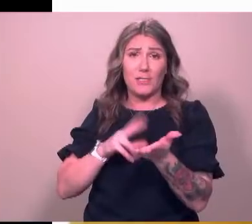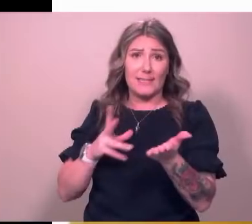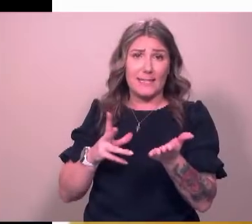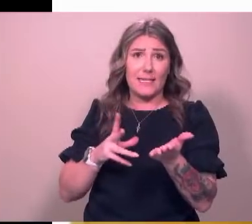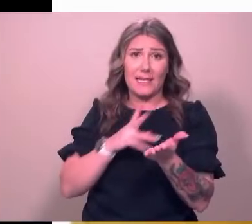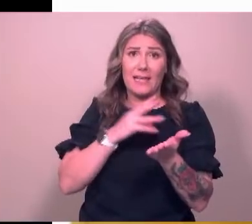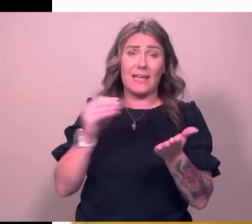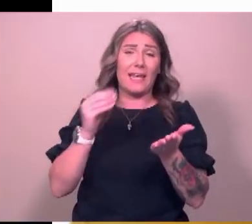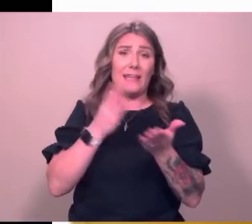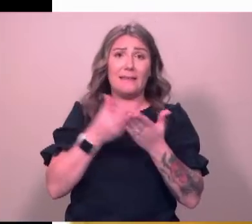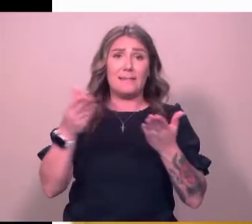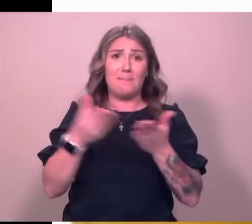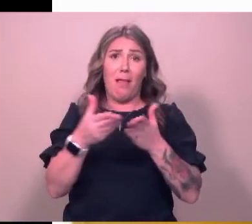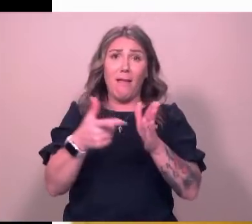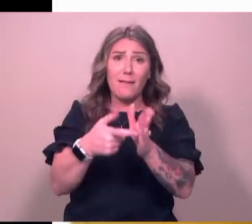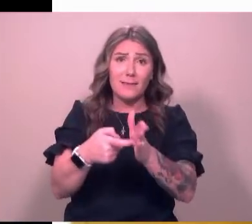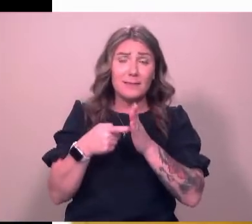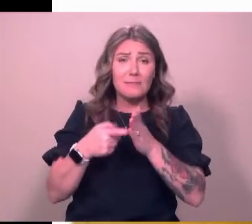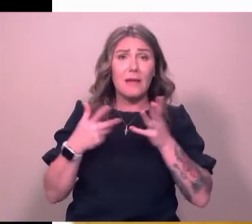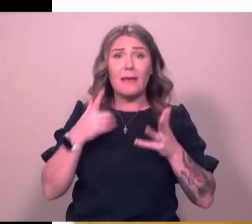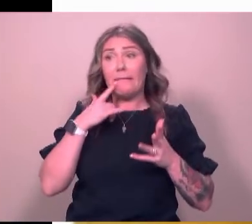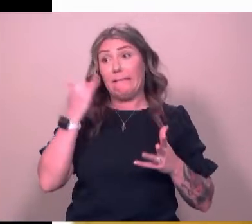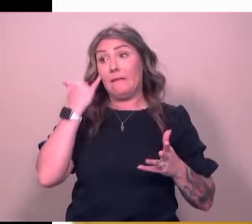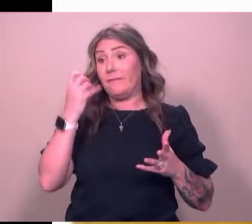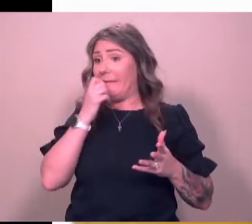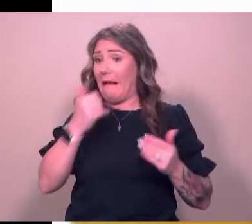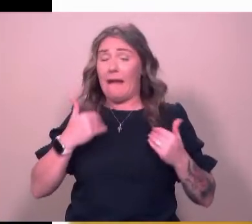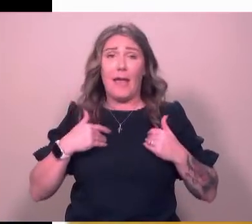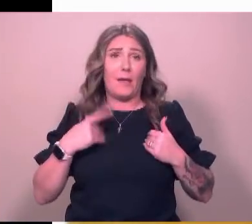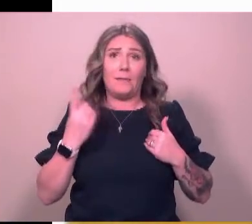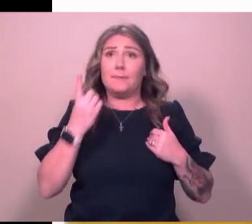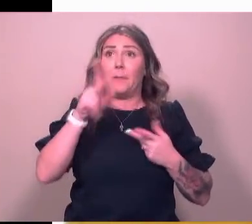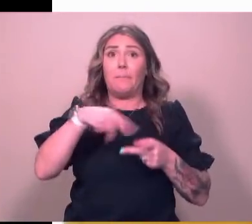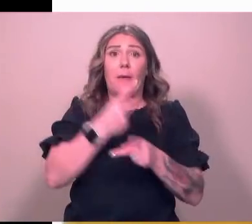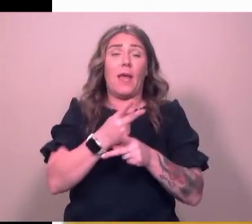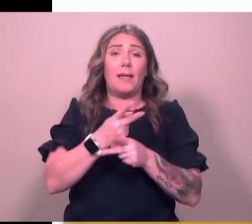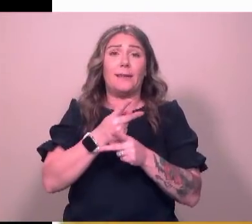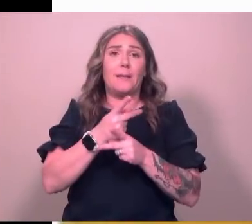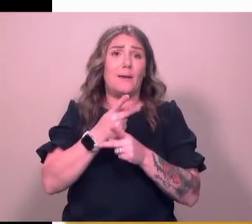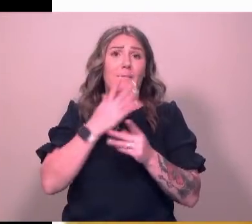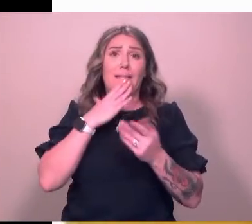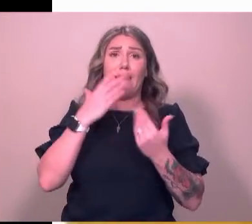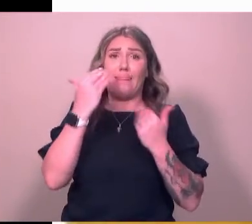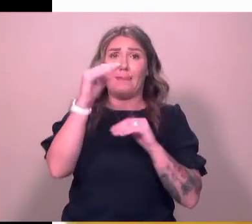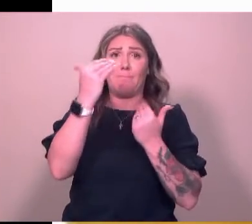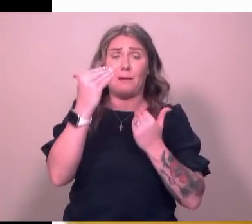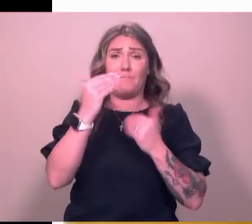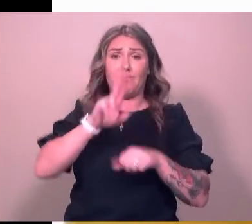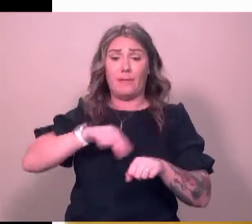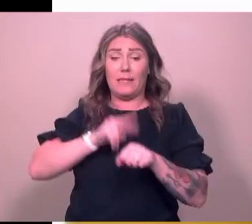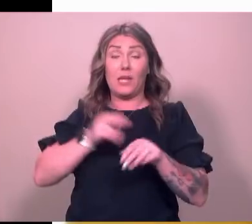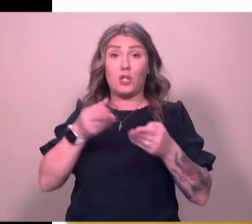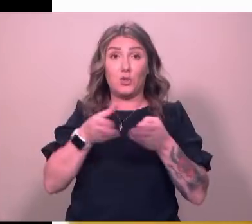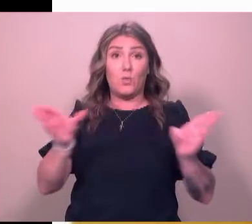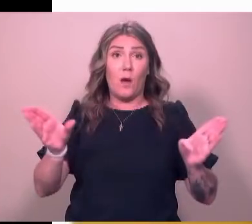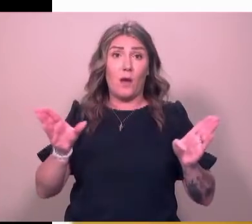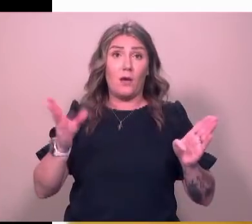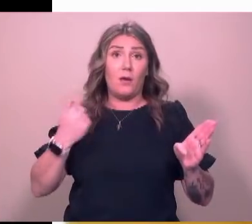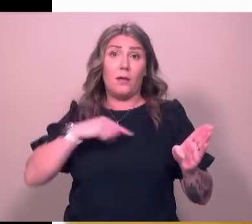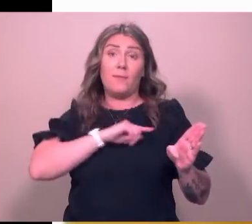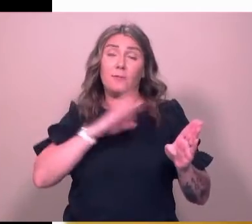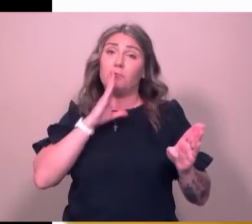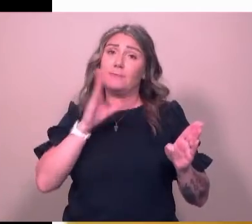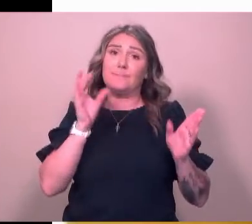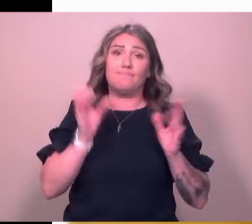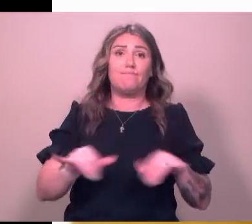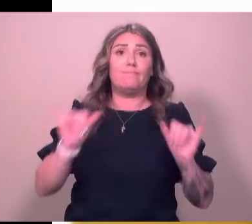and the supply and demand, if they don't have some sort of a cap nationwide, we're just going to continue